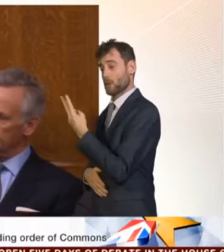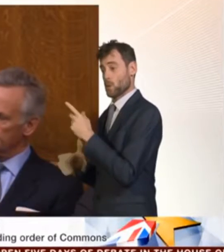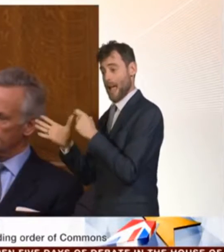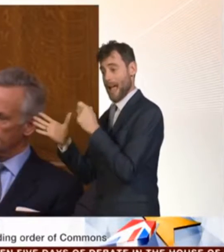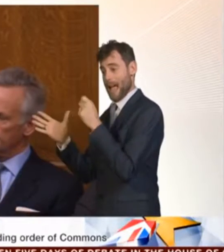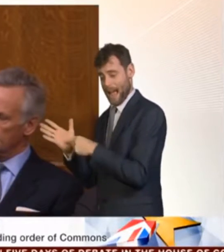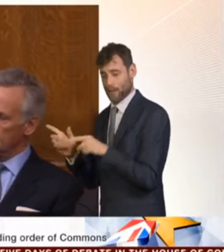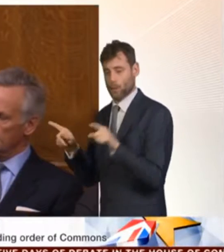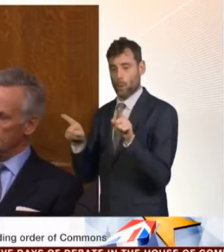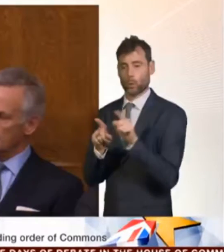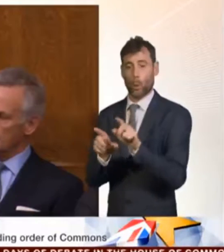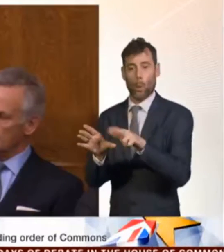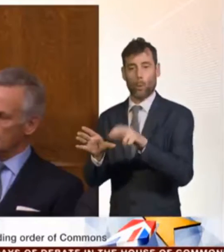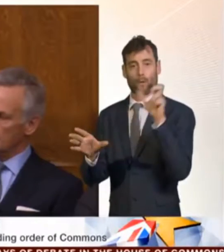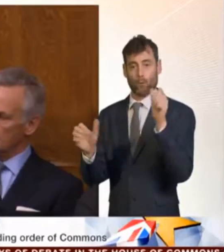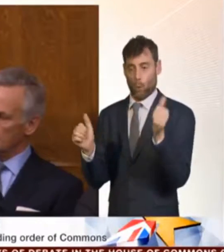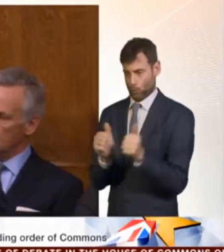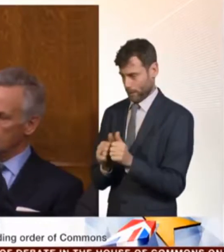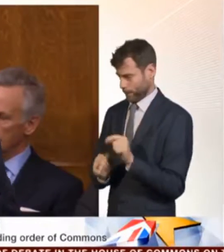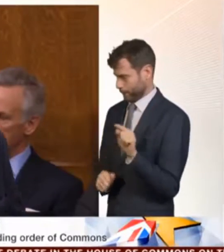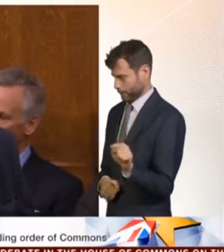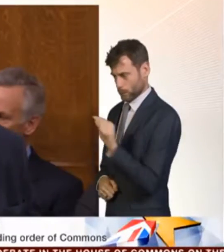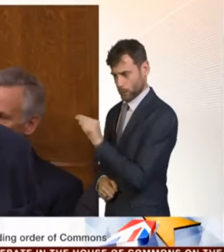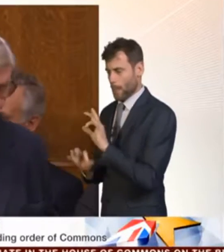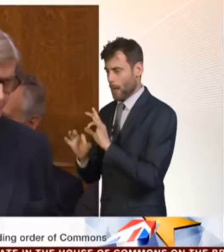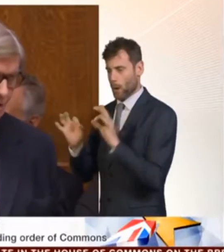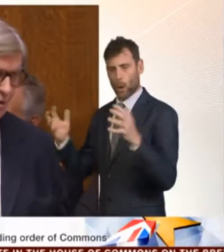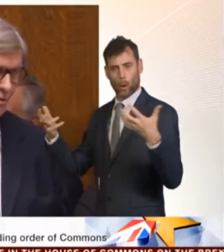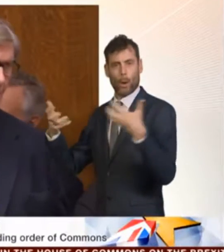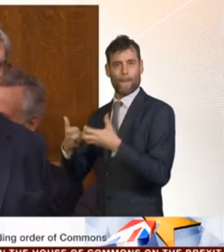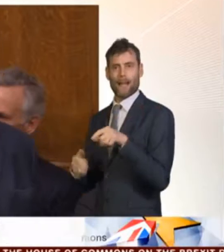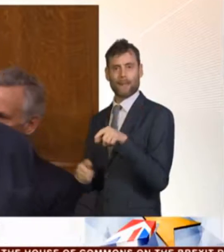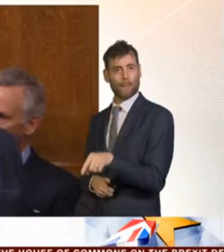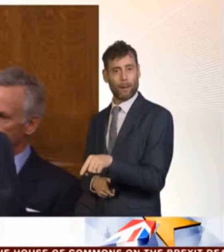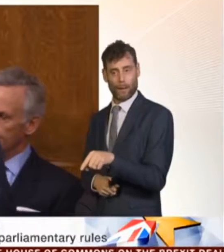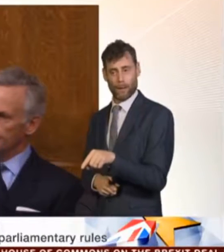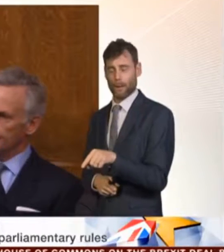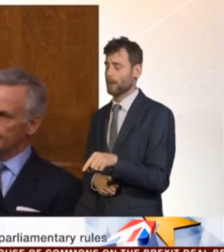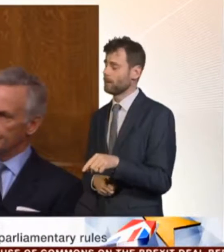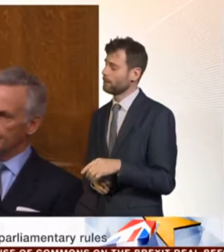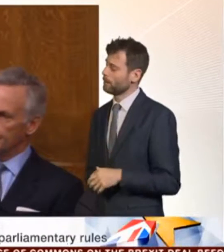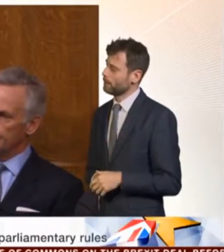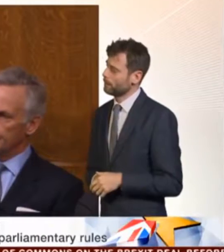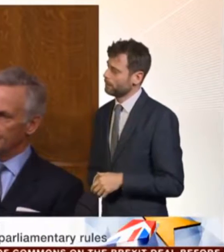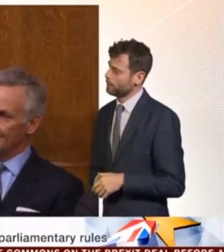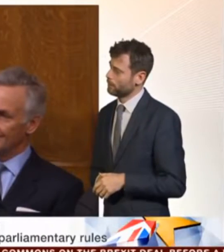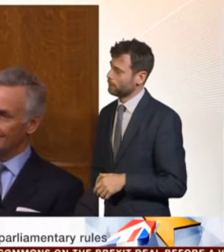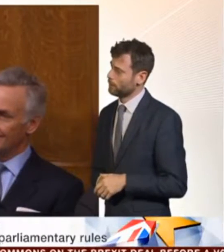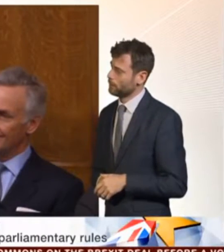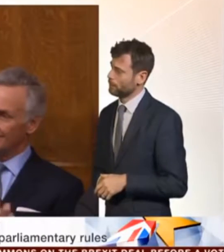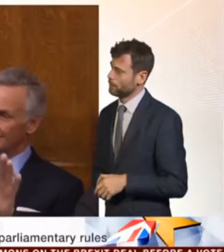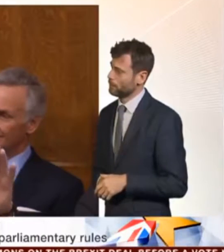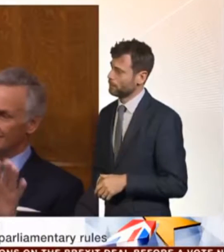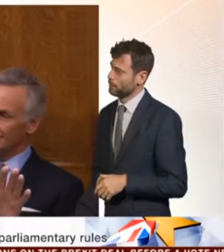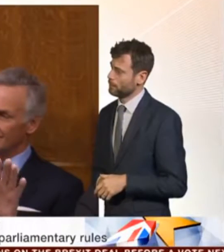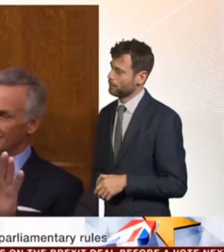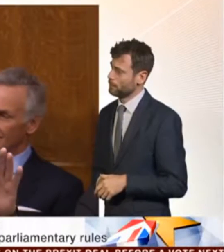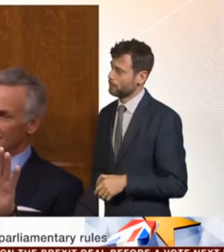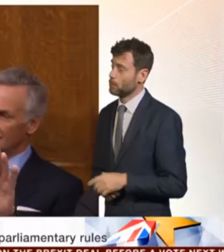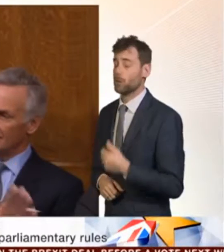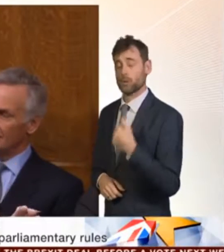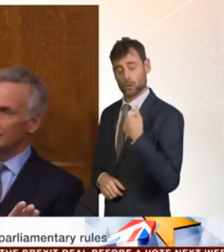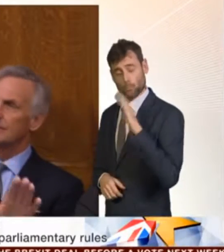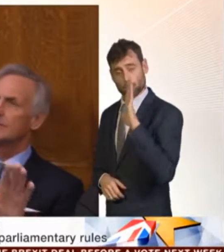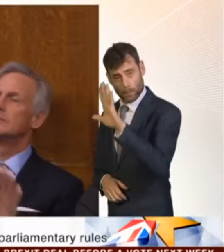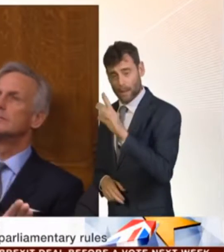Act and the Withdrawal Agreement. So what I'd say to you, Mr. Speaker, is simply this, that if we do